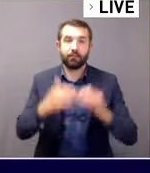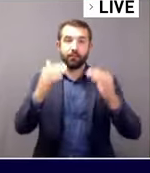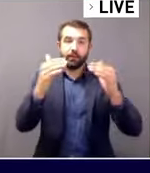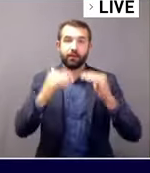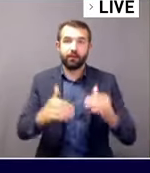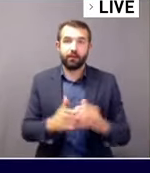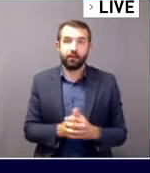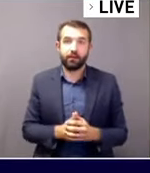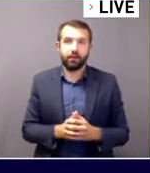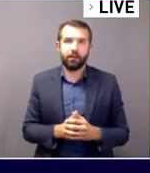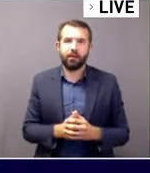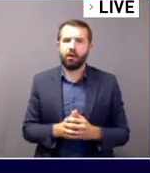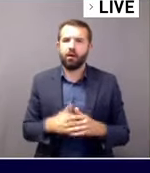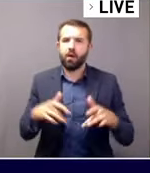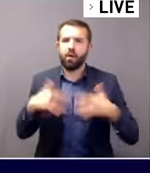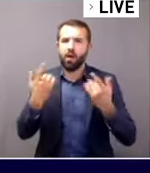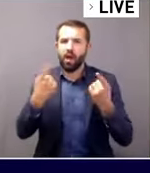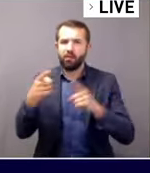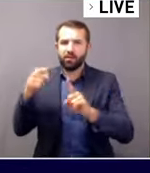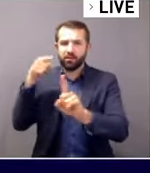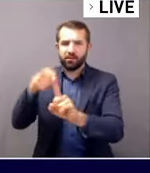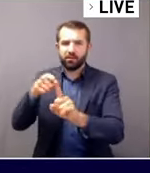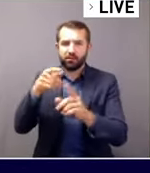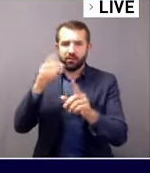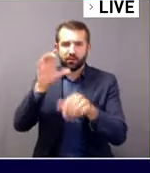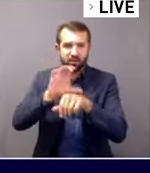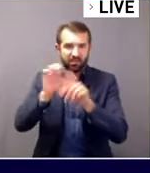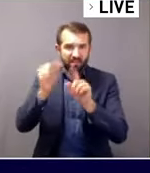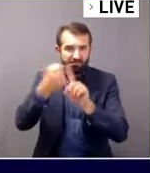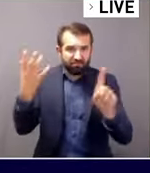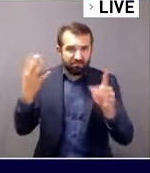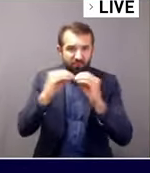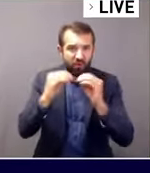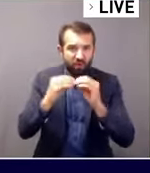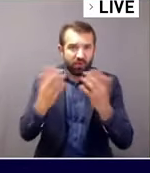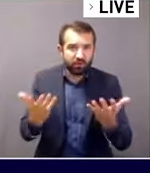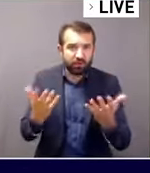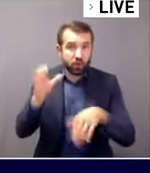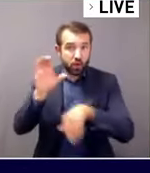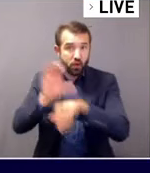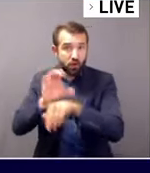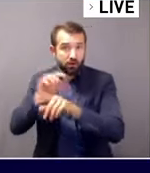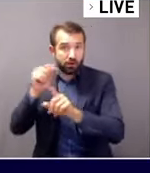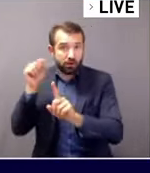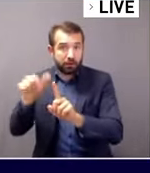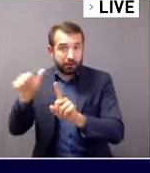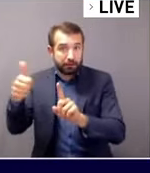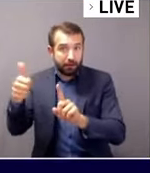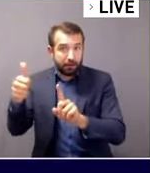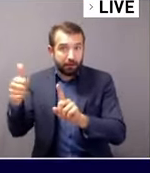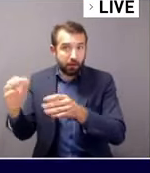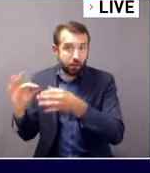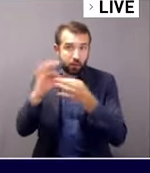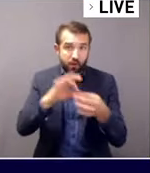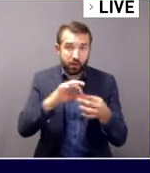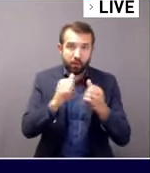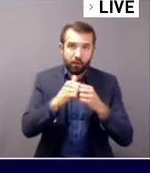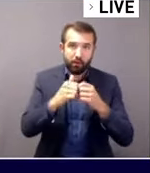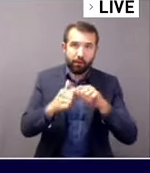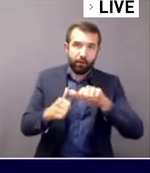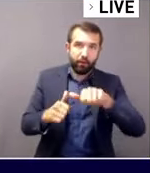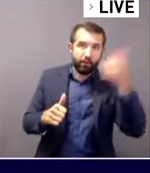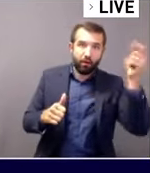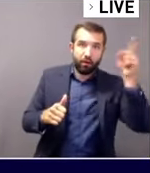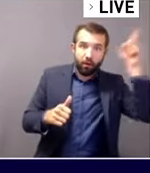into what's going on there and its overlap with the other cases? And also, I'm curious if you have